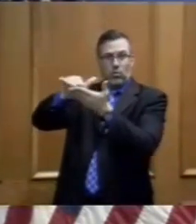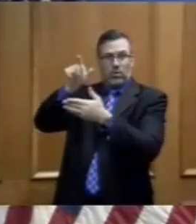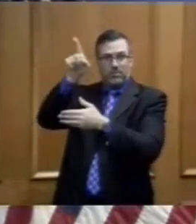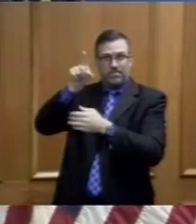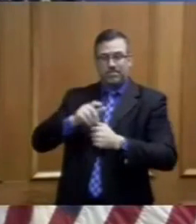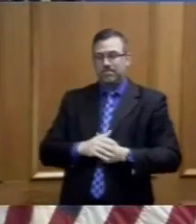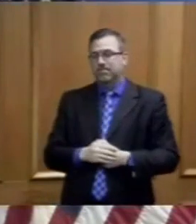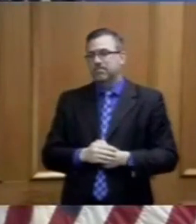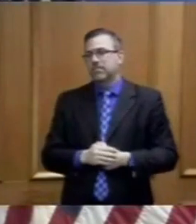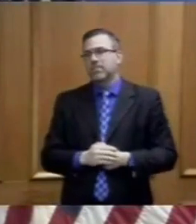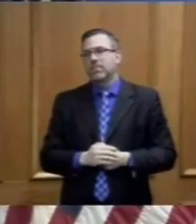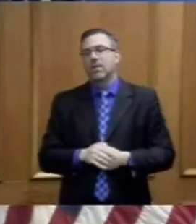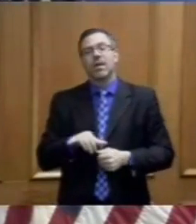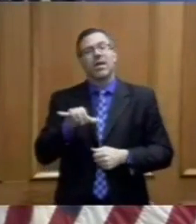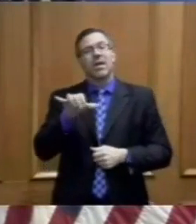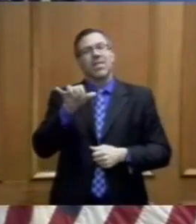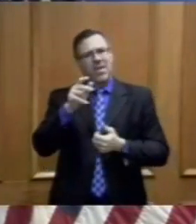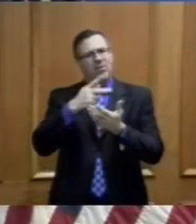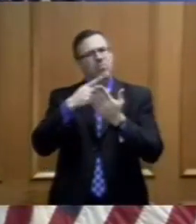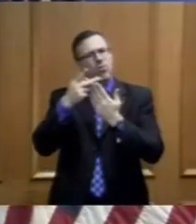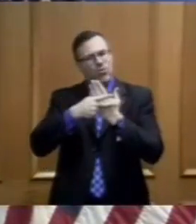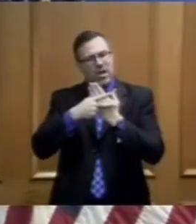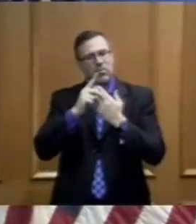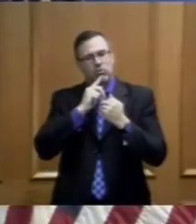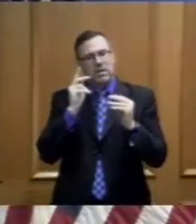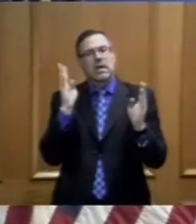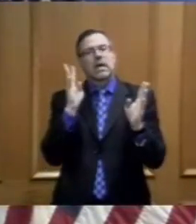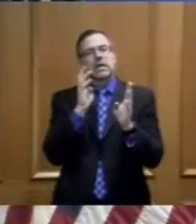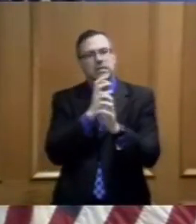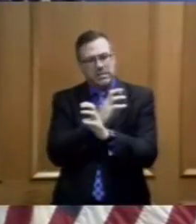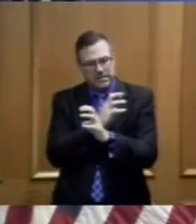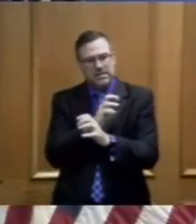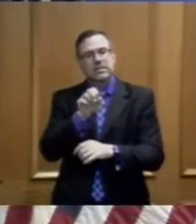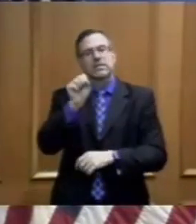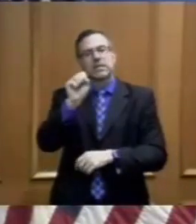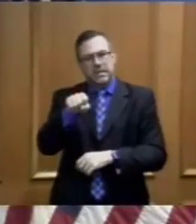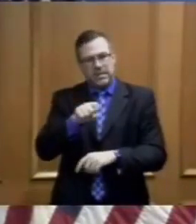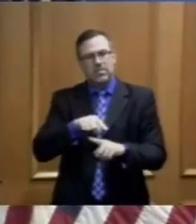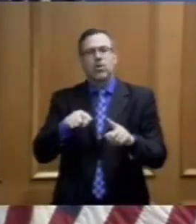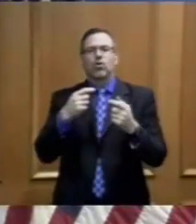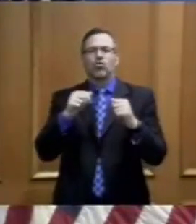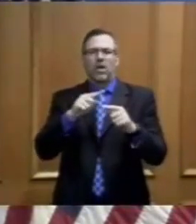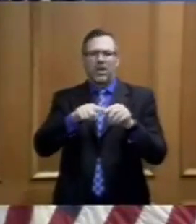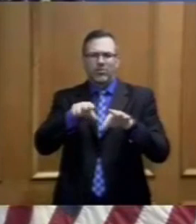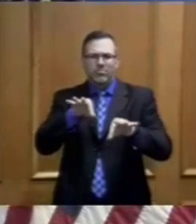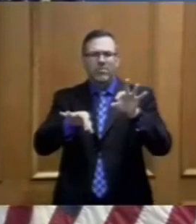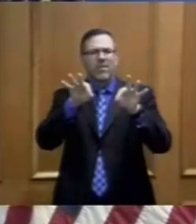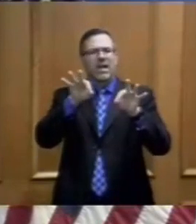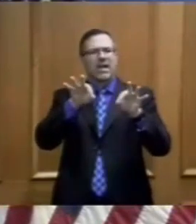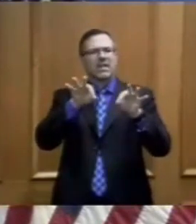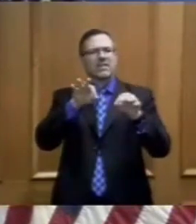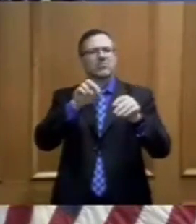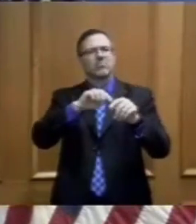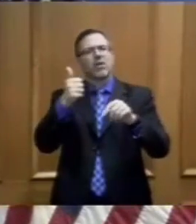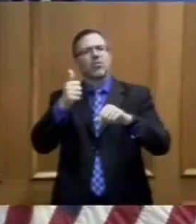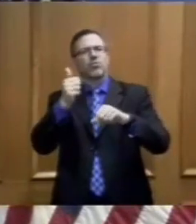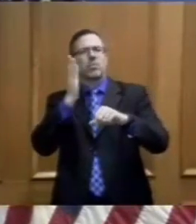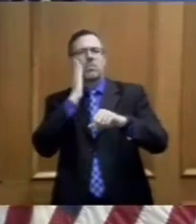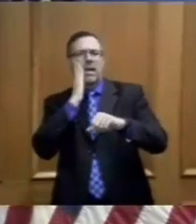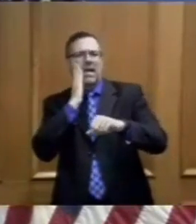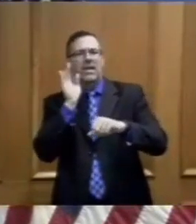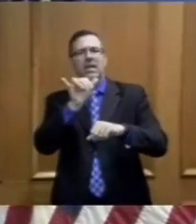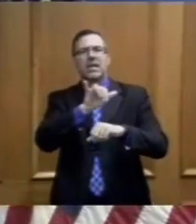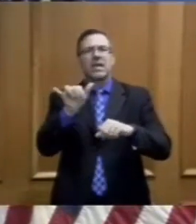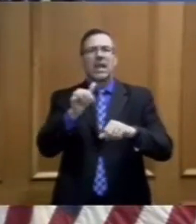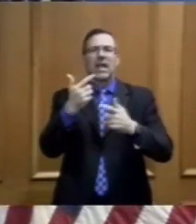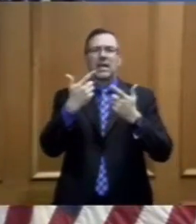Obviously, it's a very complicated program, but it was an initiative to create bed space out of alternative facilities such as large open